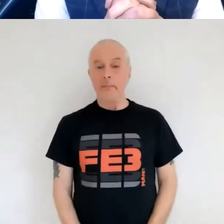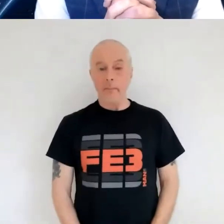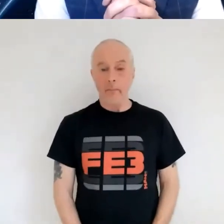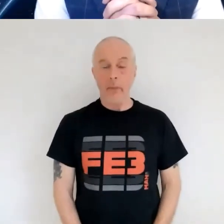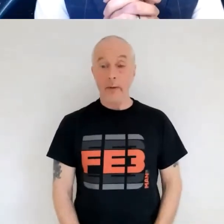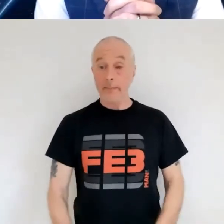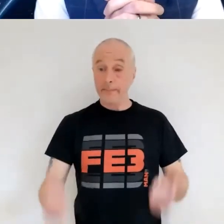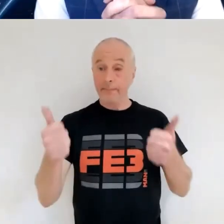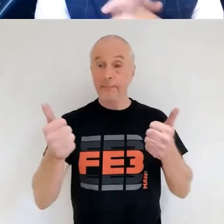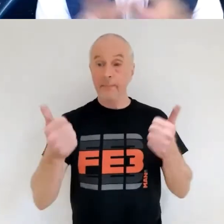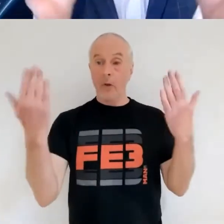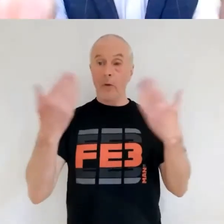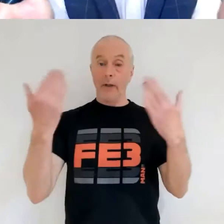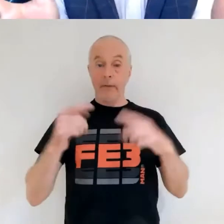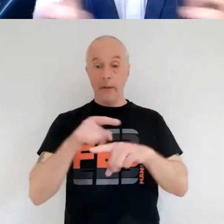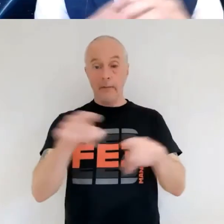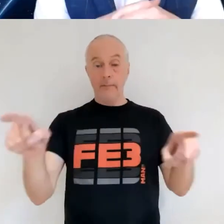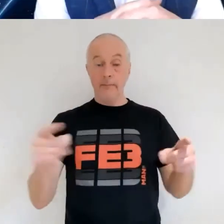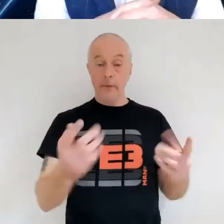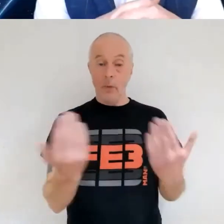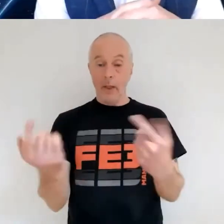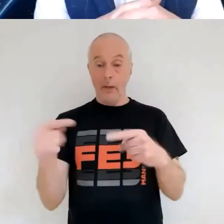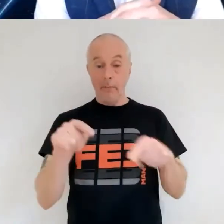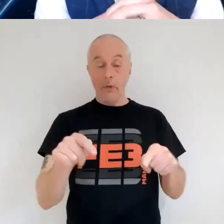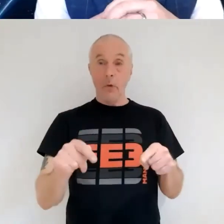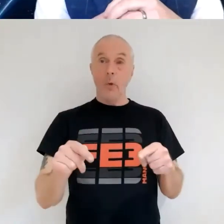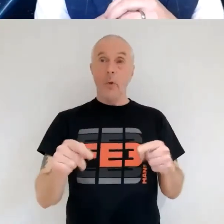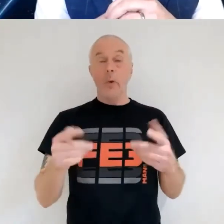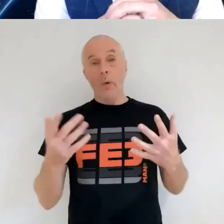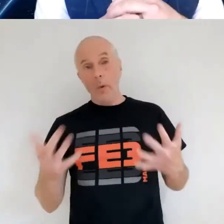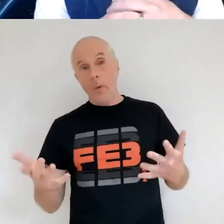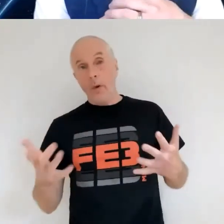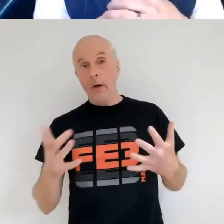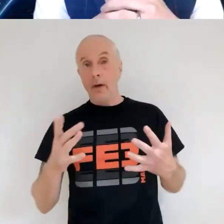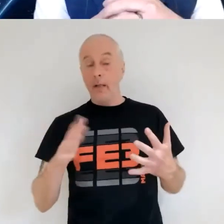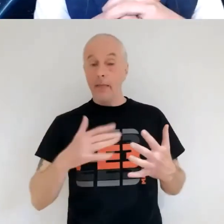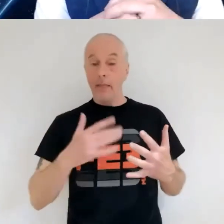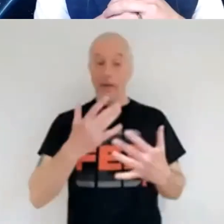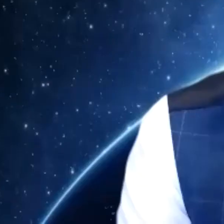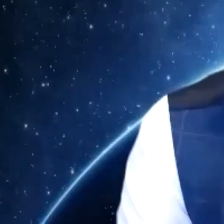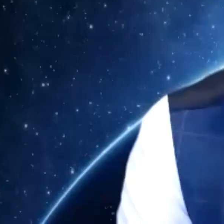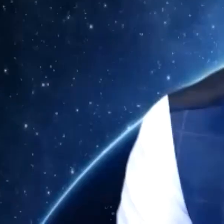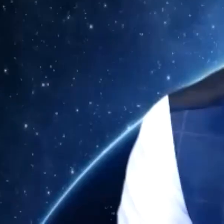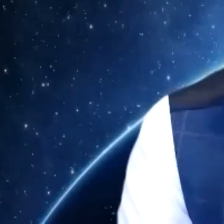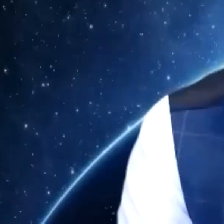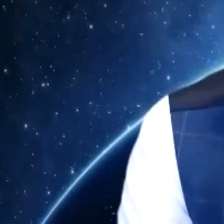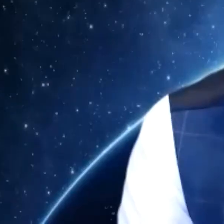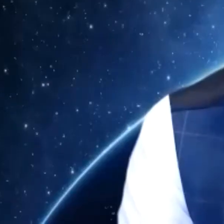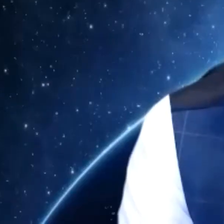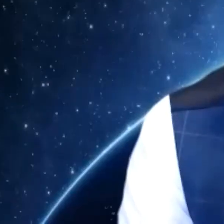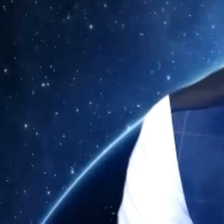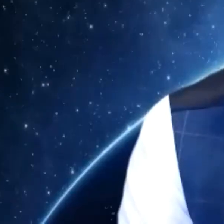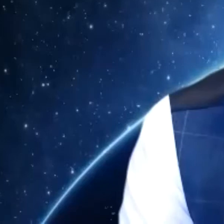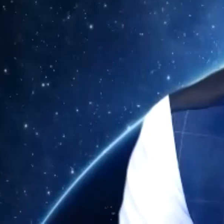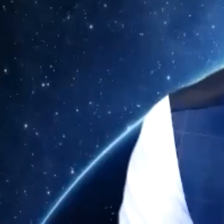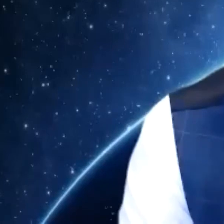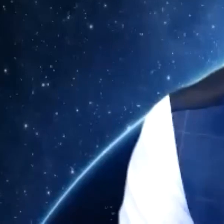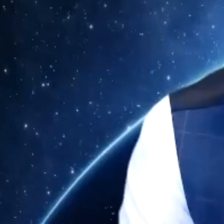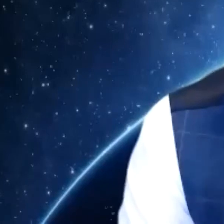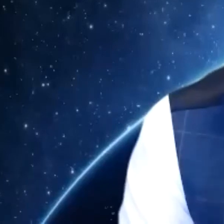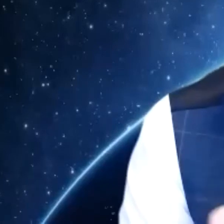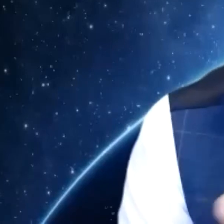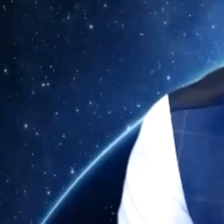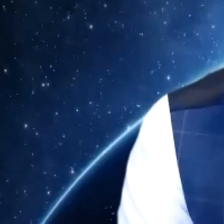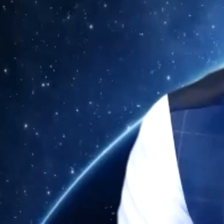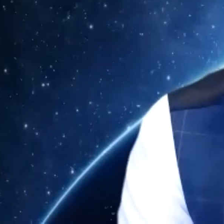Good evening, everybody, and welcome to what is the final evening talk of the Keele Physics Centre talk series